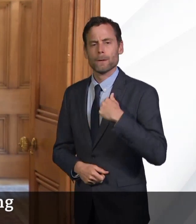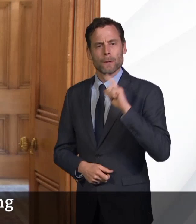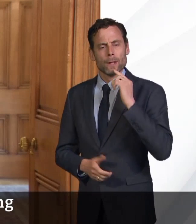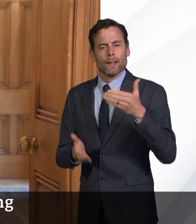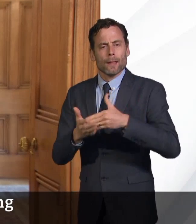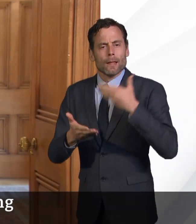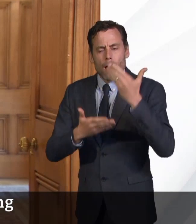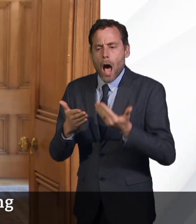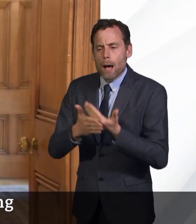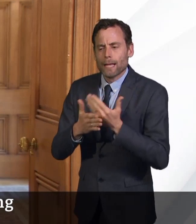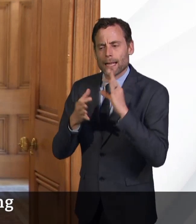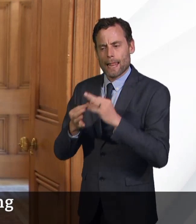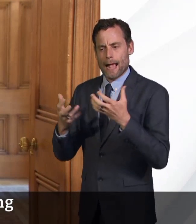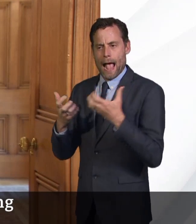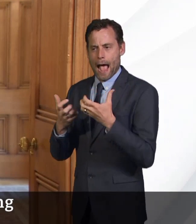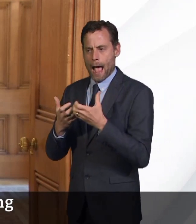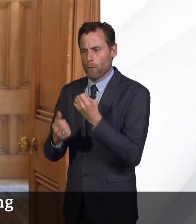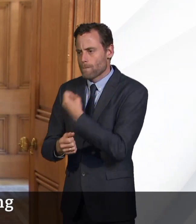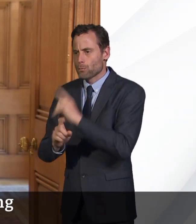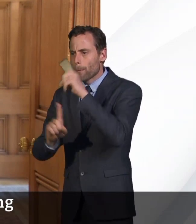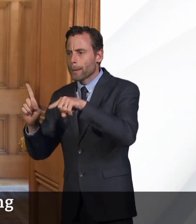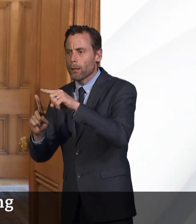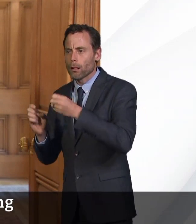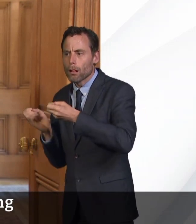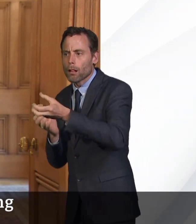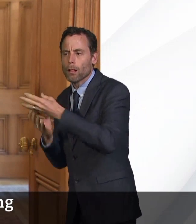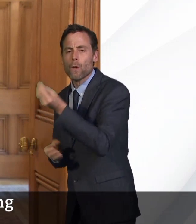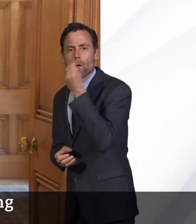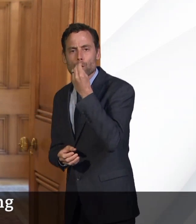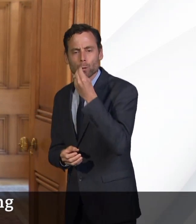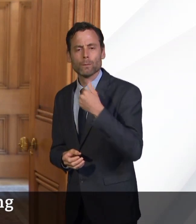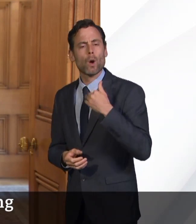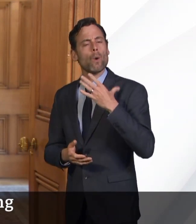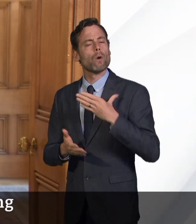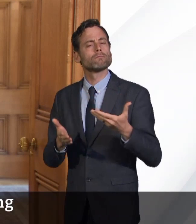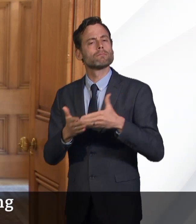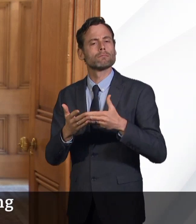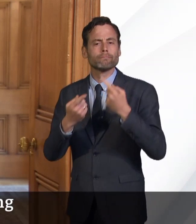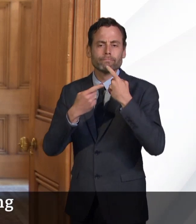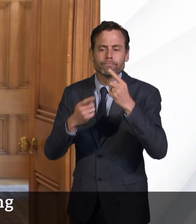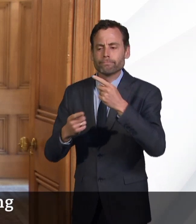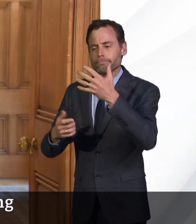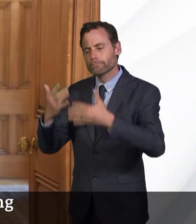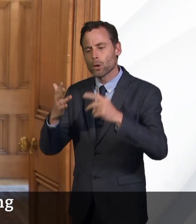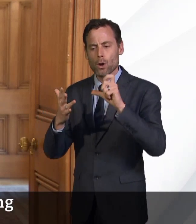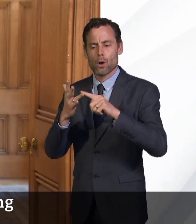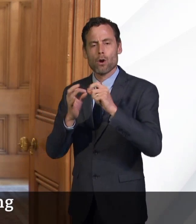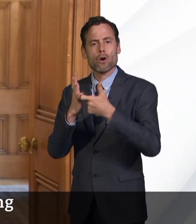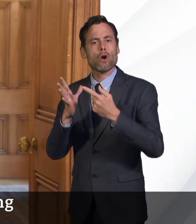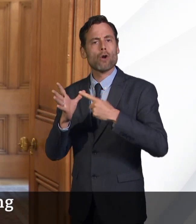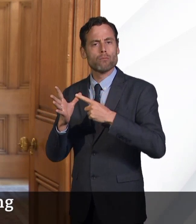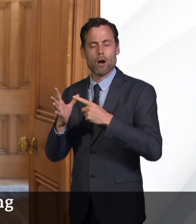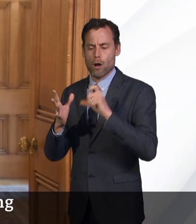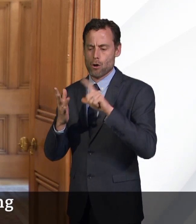get access to food. But firstly, let me give you an update on the latest data from the COBRA coronavirus